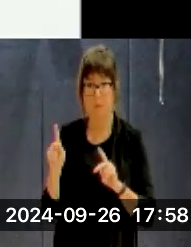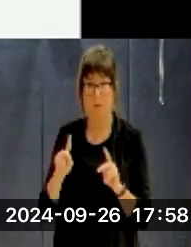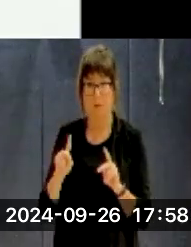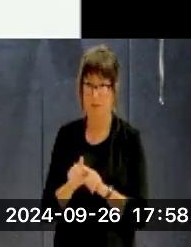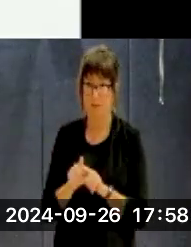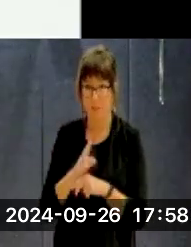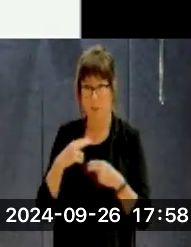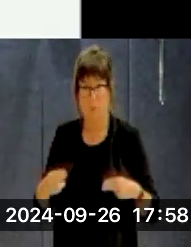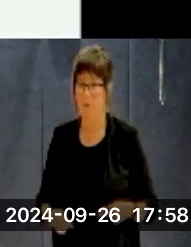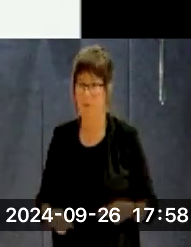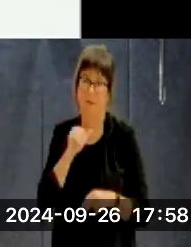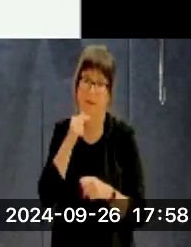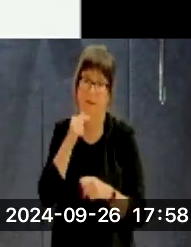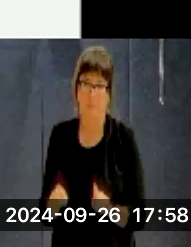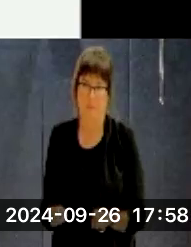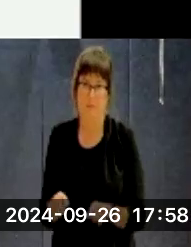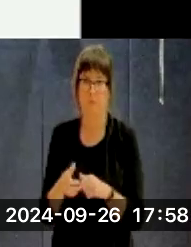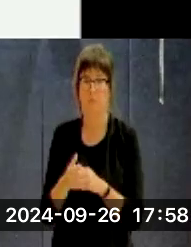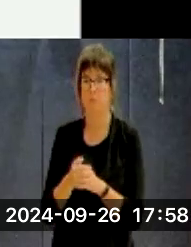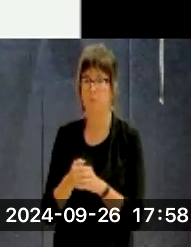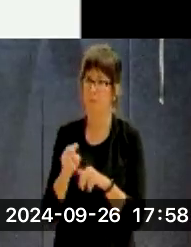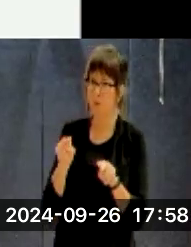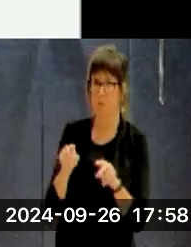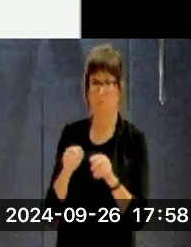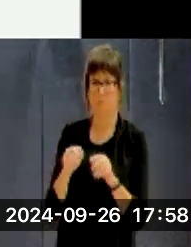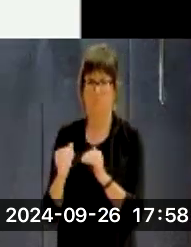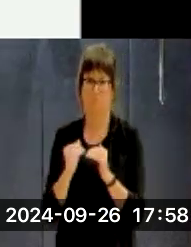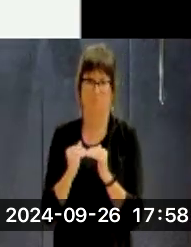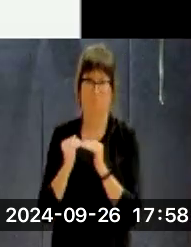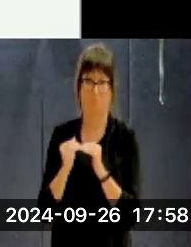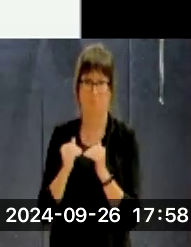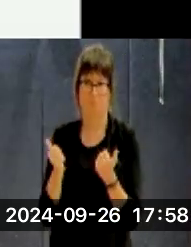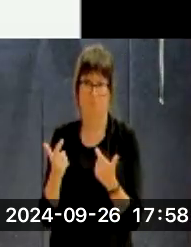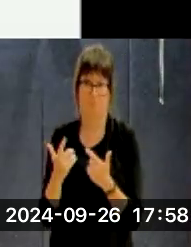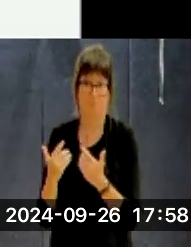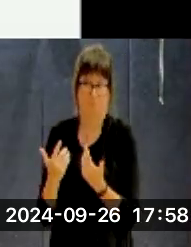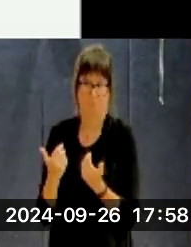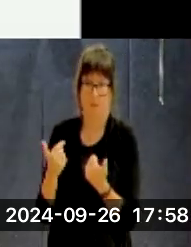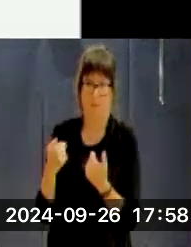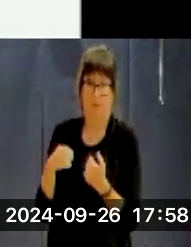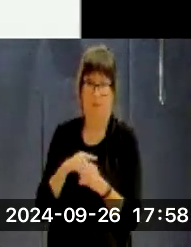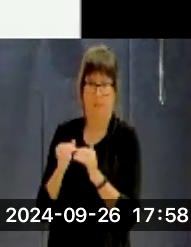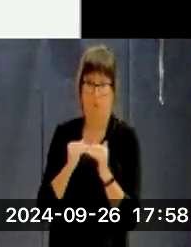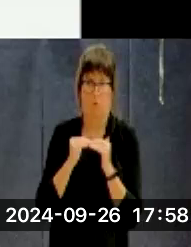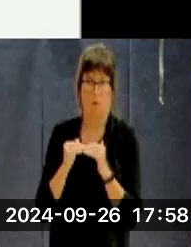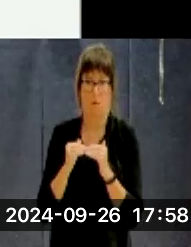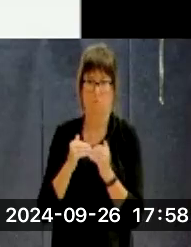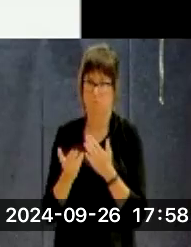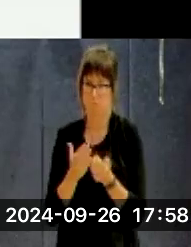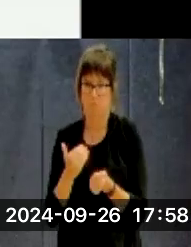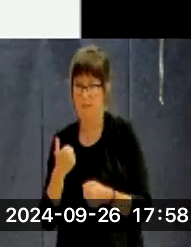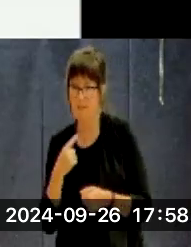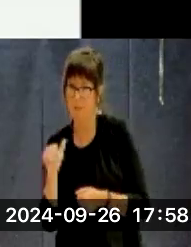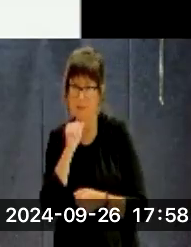people as equal to all of us who and all of the folks without disabilities, then we